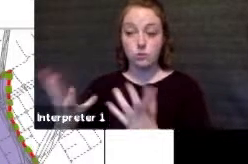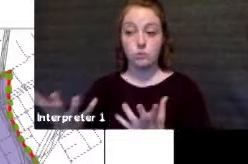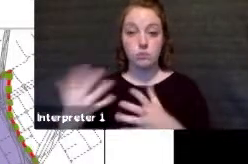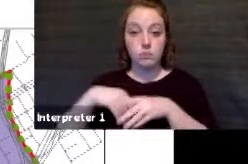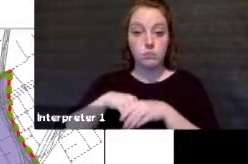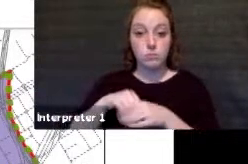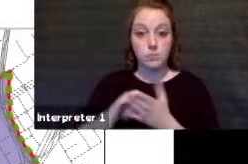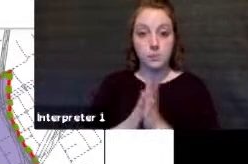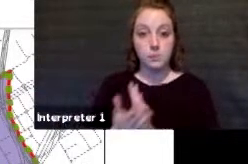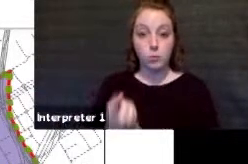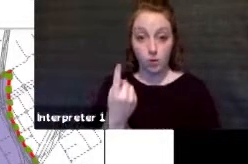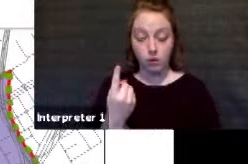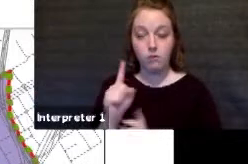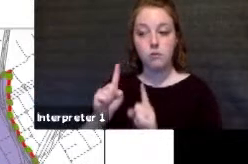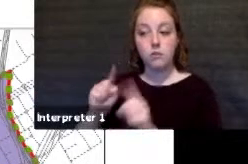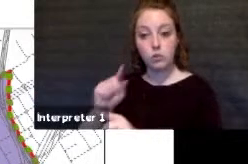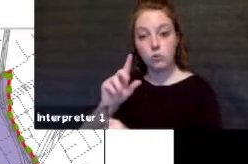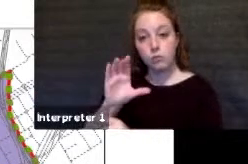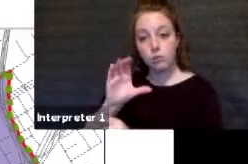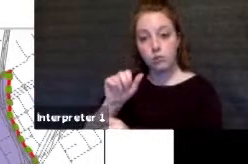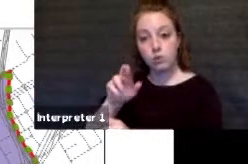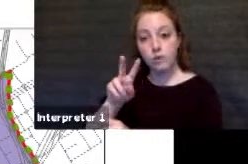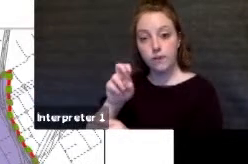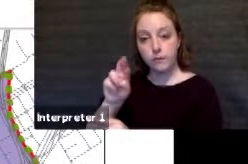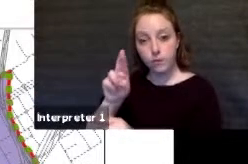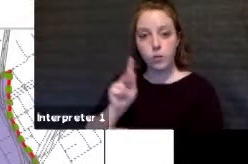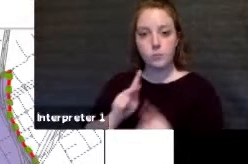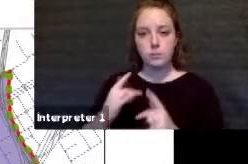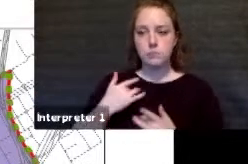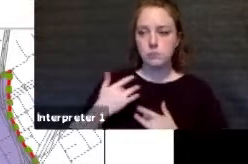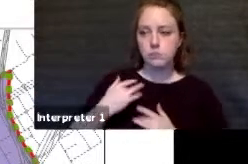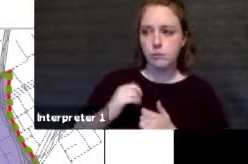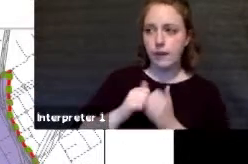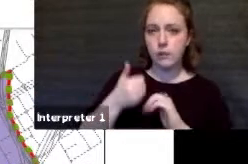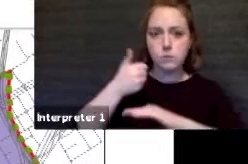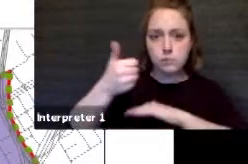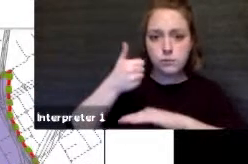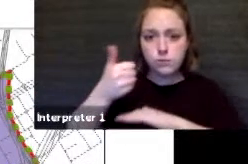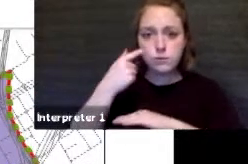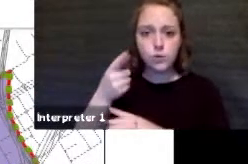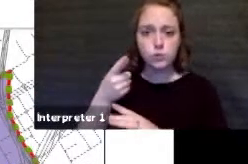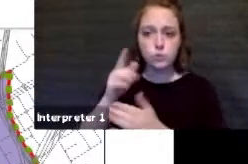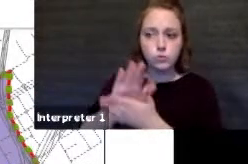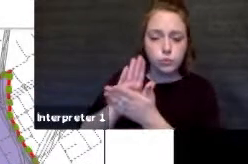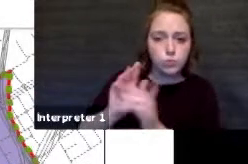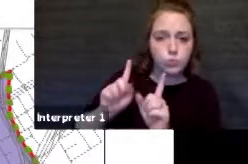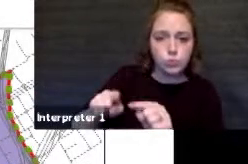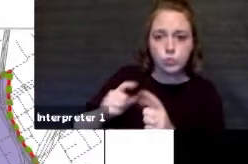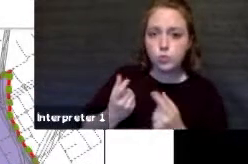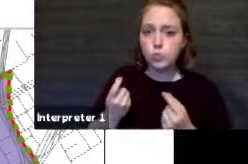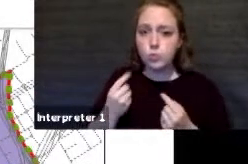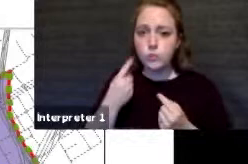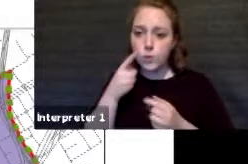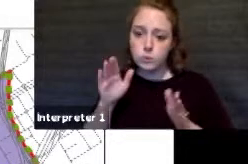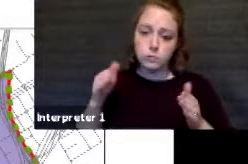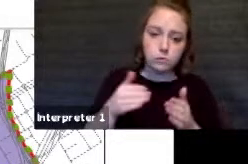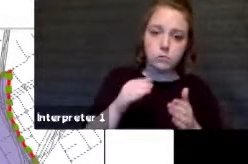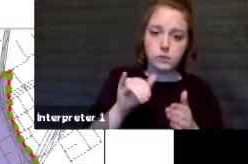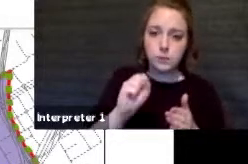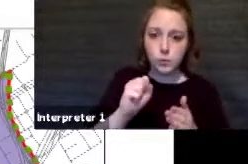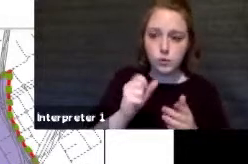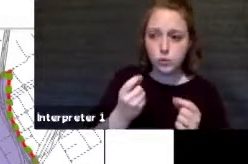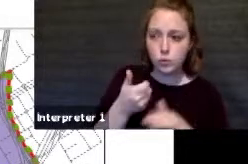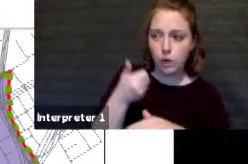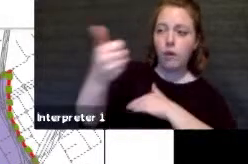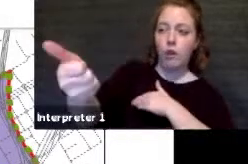located at Carver was how that would affect transportation and getting to school for students in the Indian Spring attendance zone.